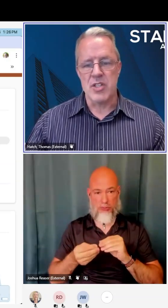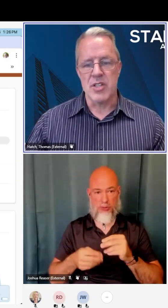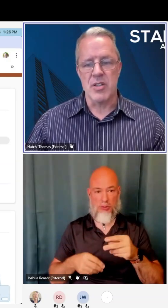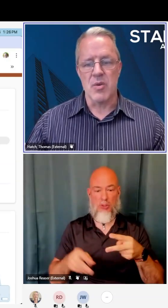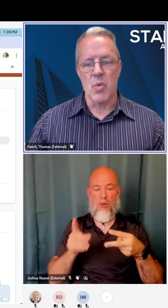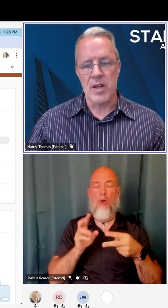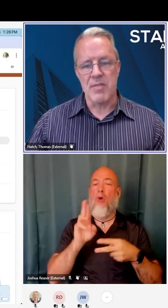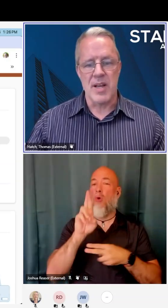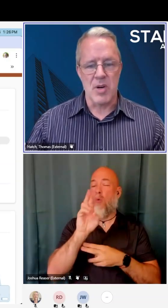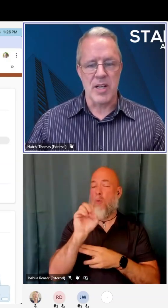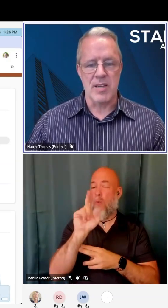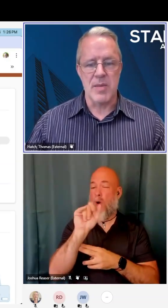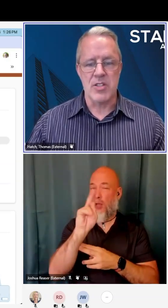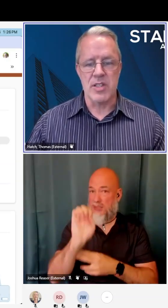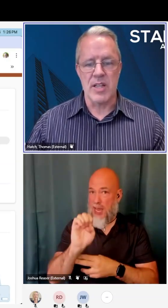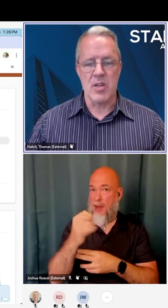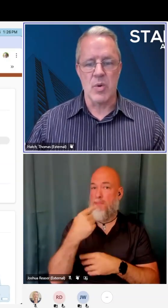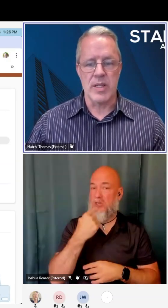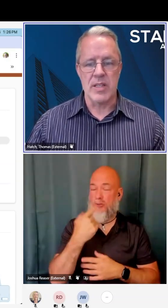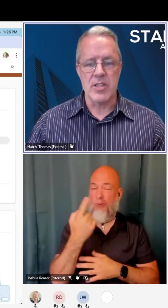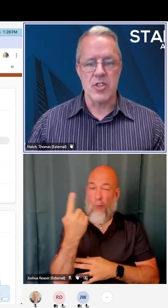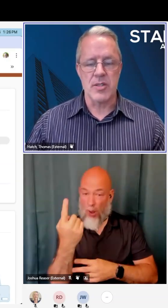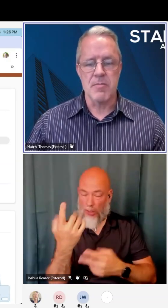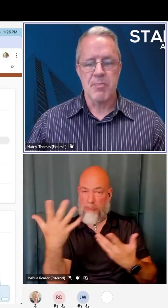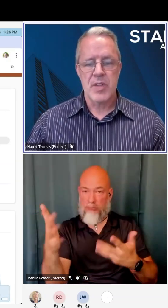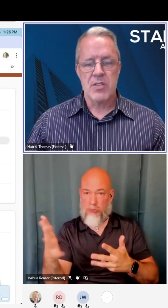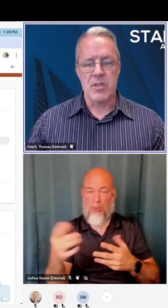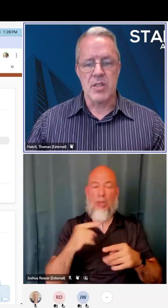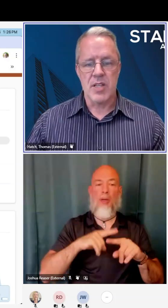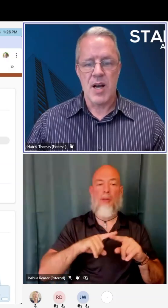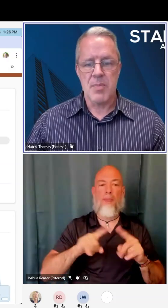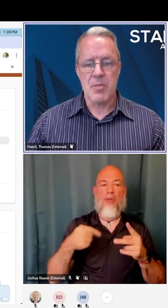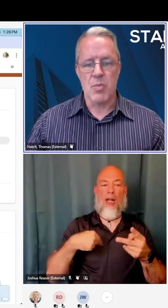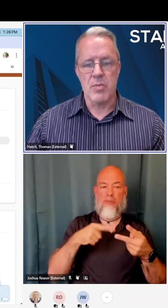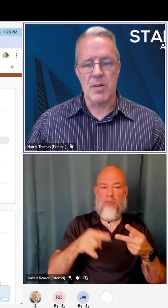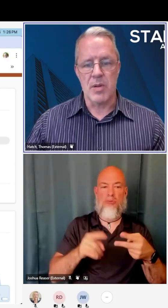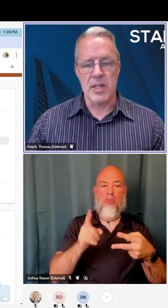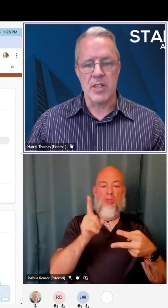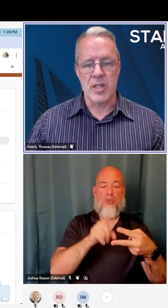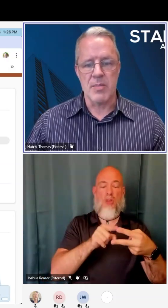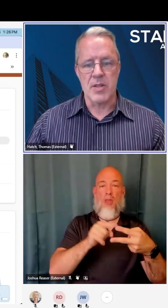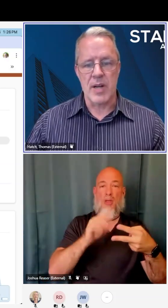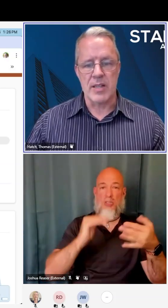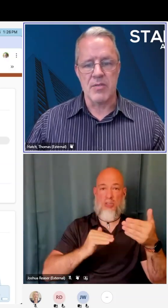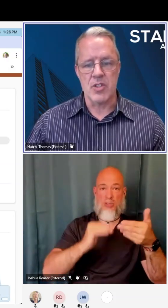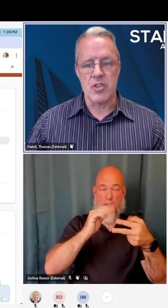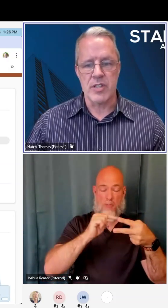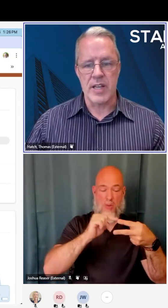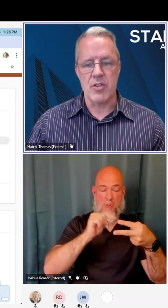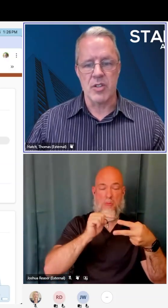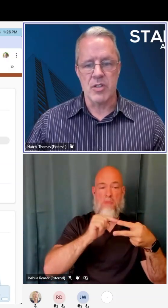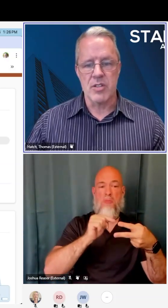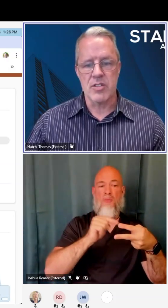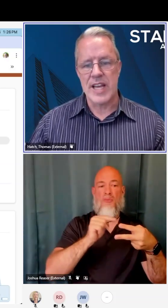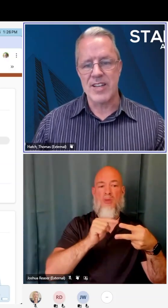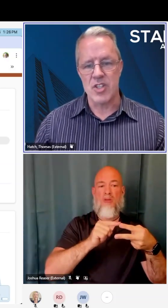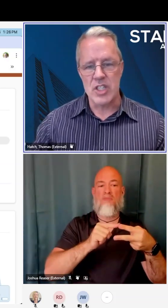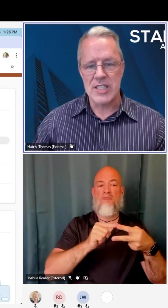Roxanne mentioned one of them. I'll kind of mention the other one in addition. So the top number that you're keeping track of is your